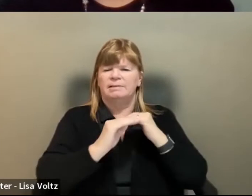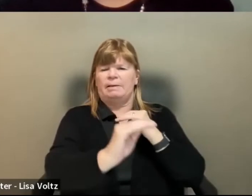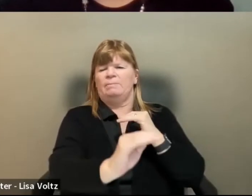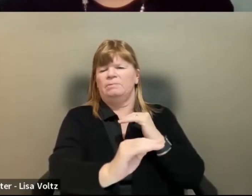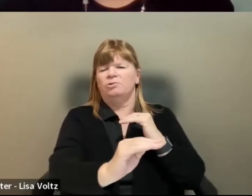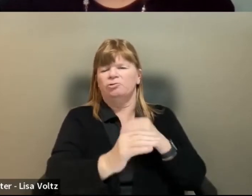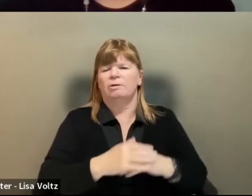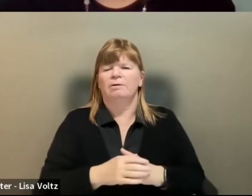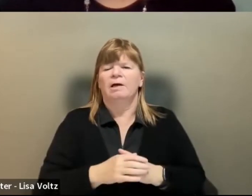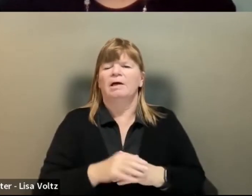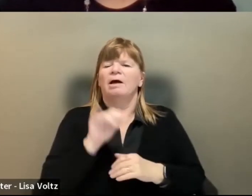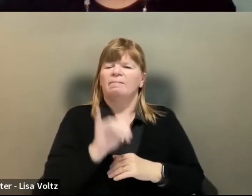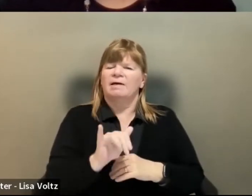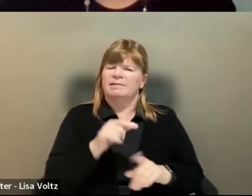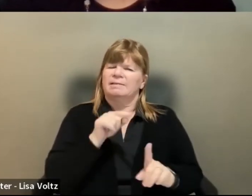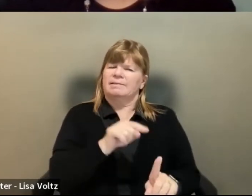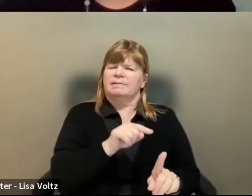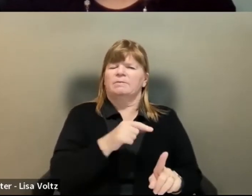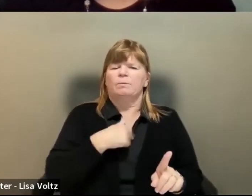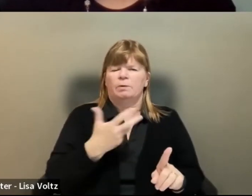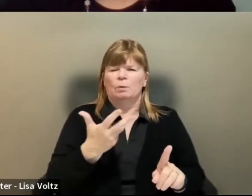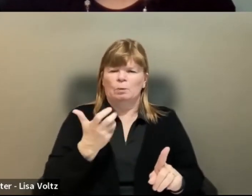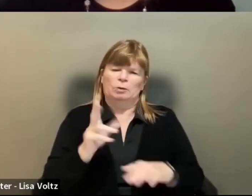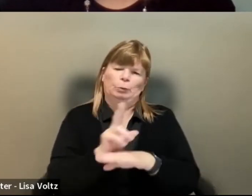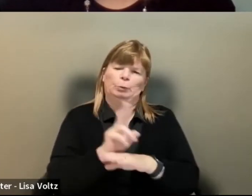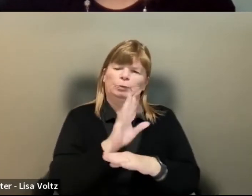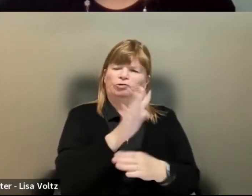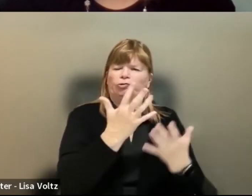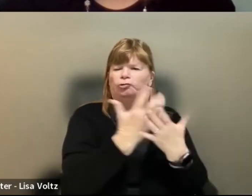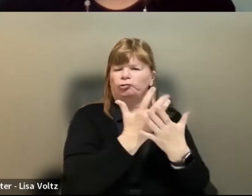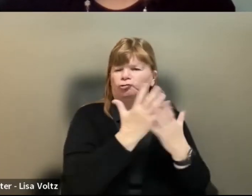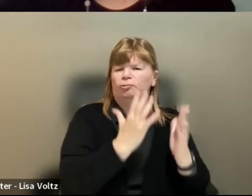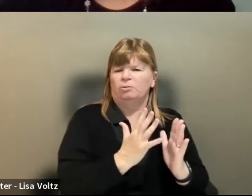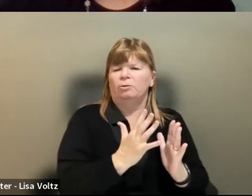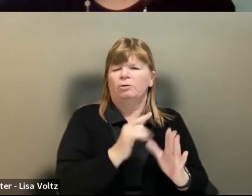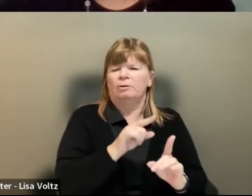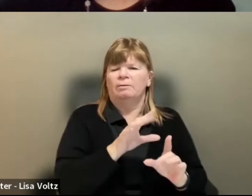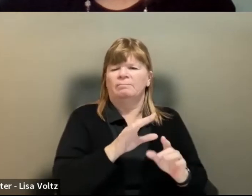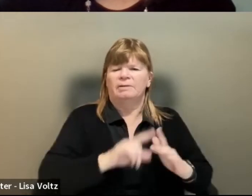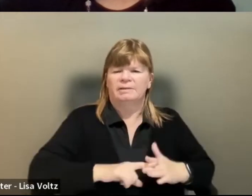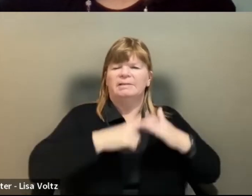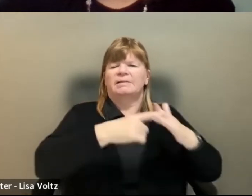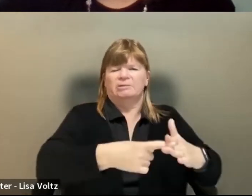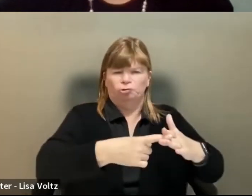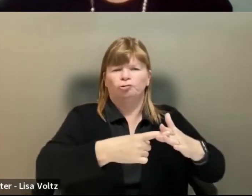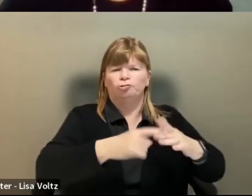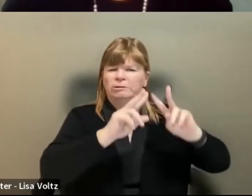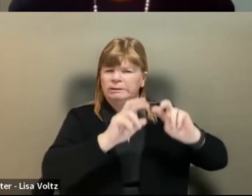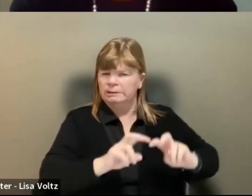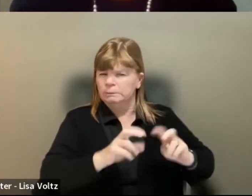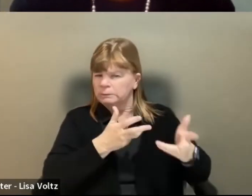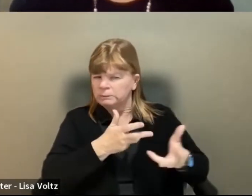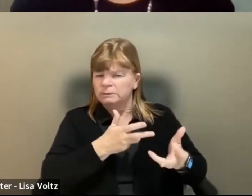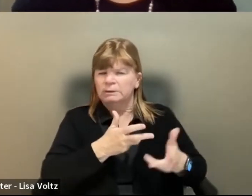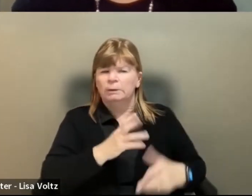stabilization, that's where we really want to use the screener as a part of the initial assessment. The